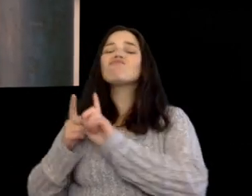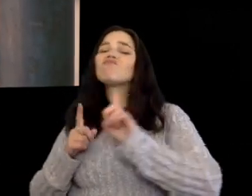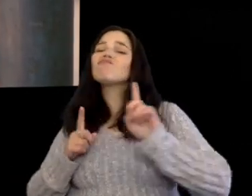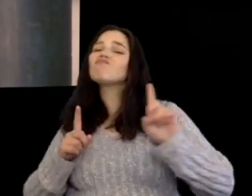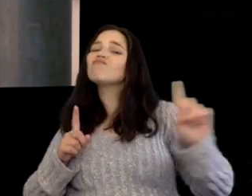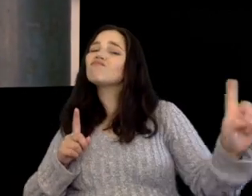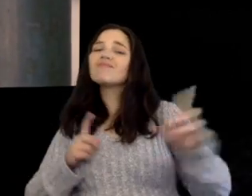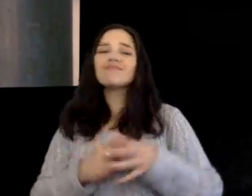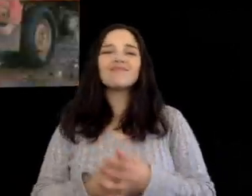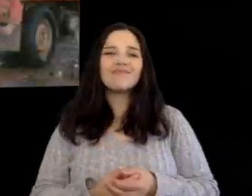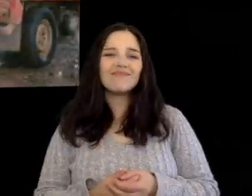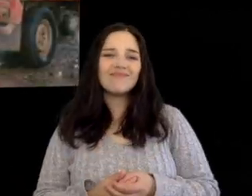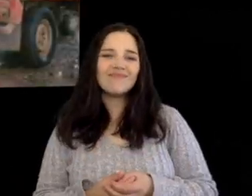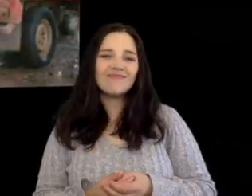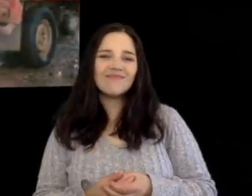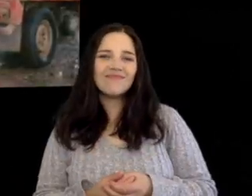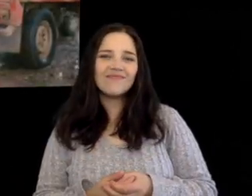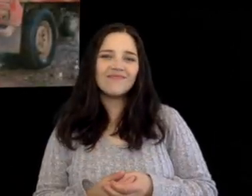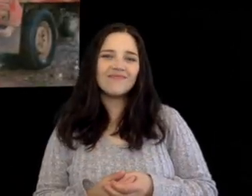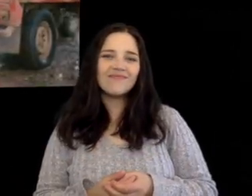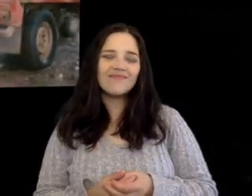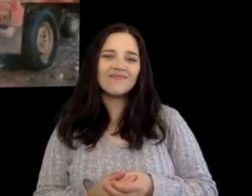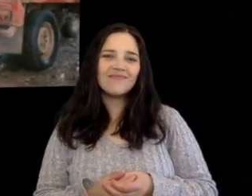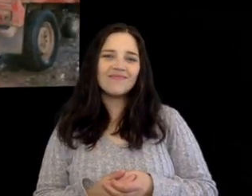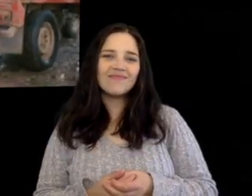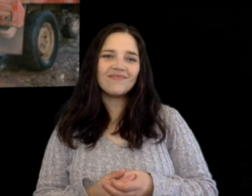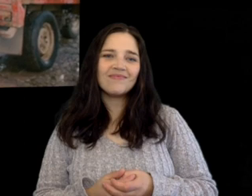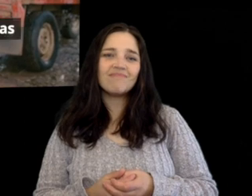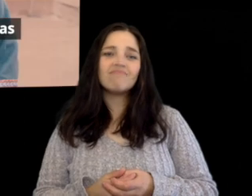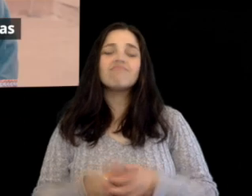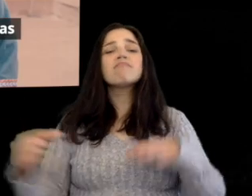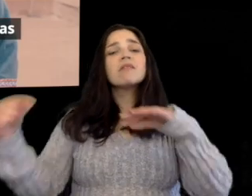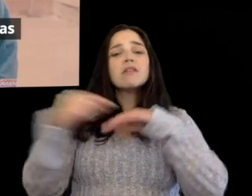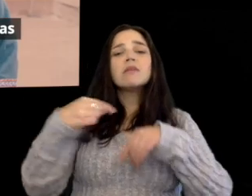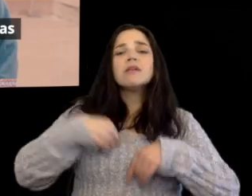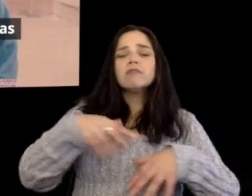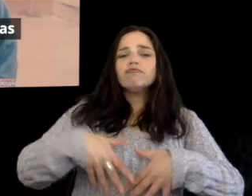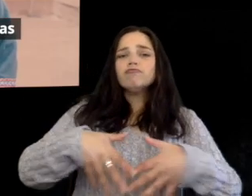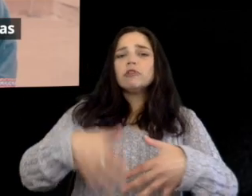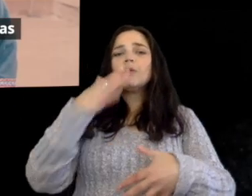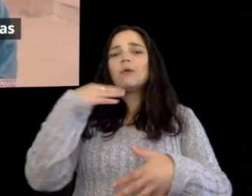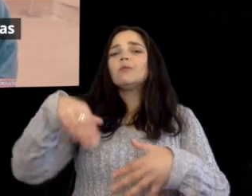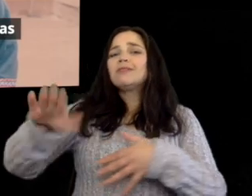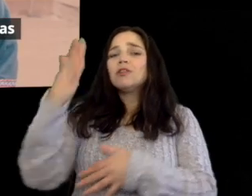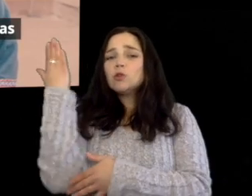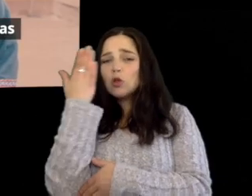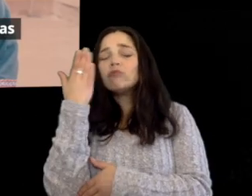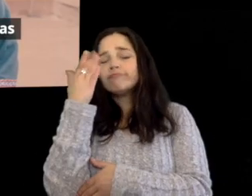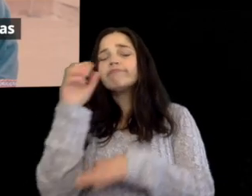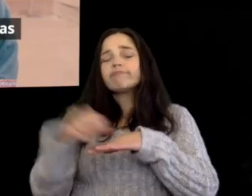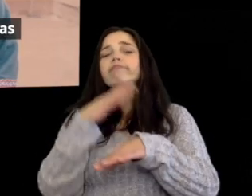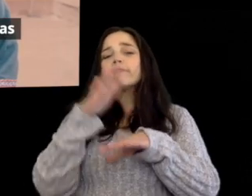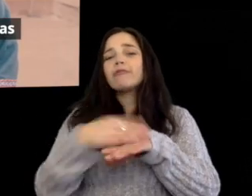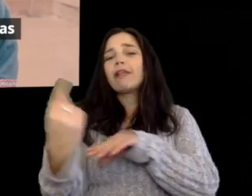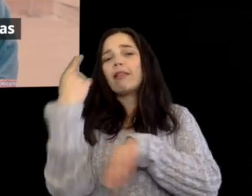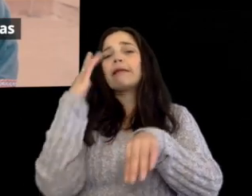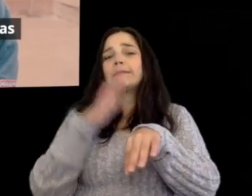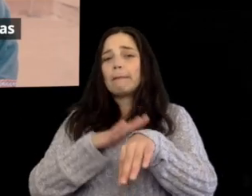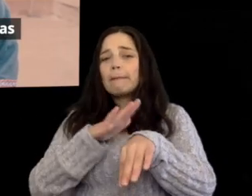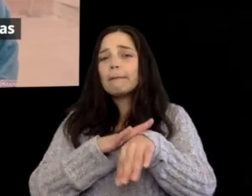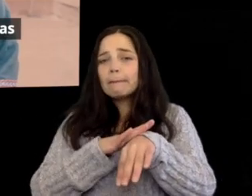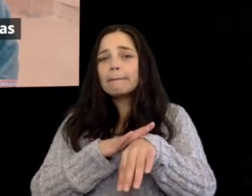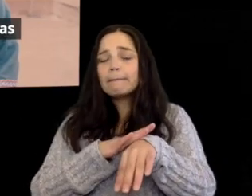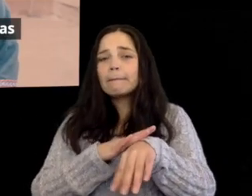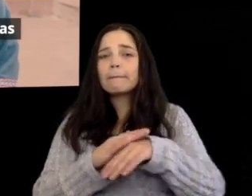hii zewe ndoto zia bandi ni na ndoto zianga hii bandi zianga hii no kwa na ambita bise ni schoolu na